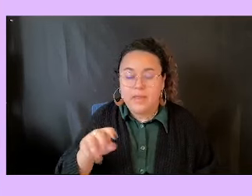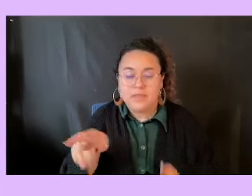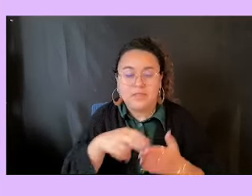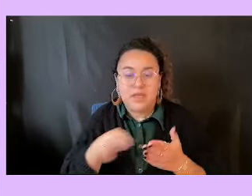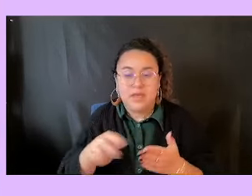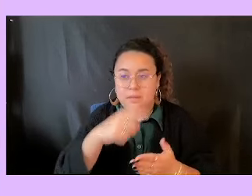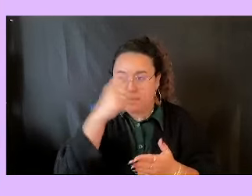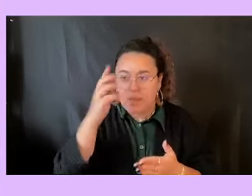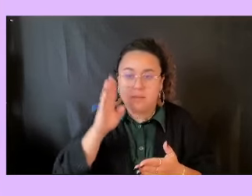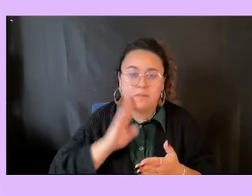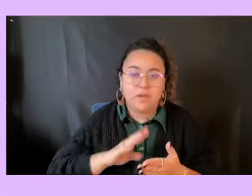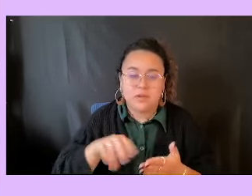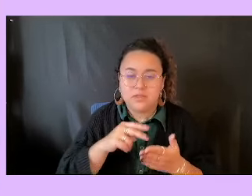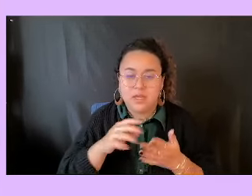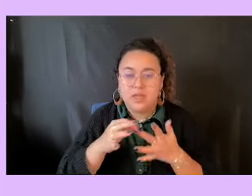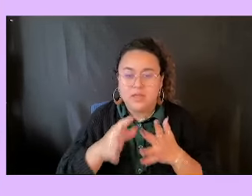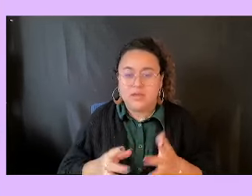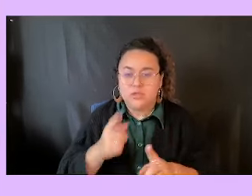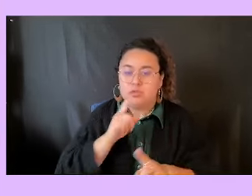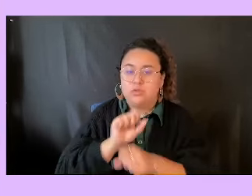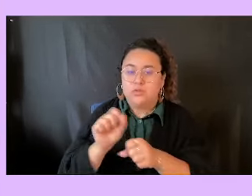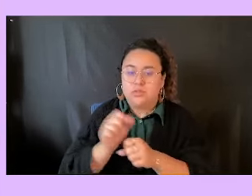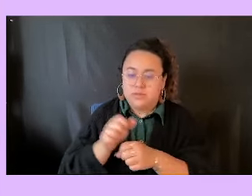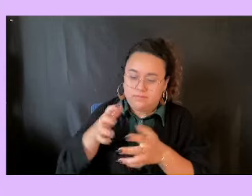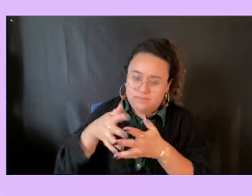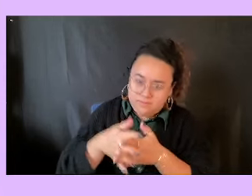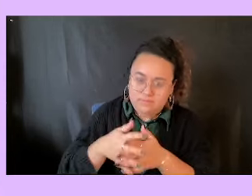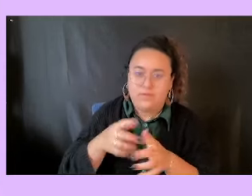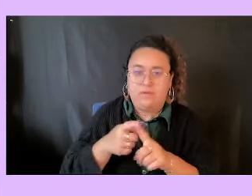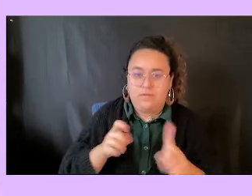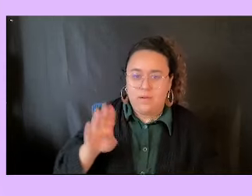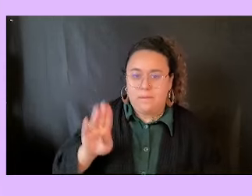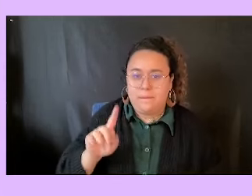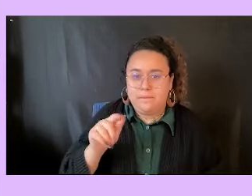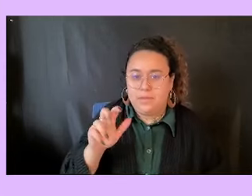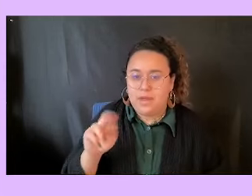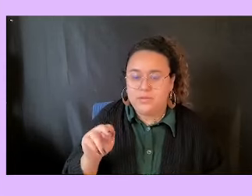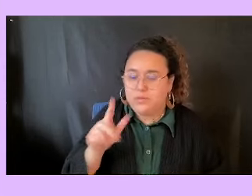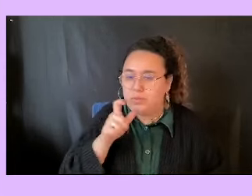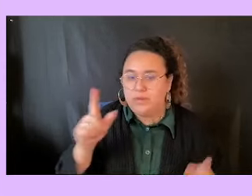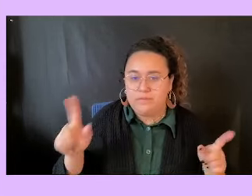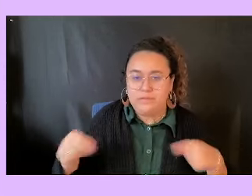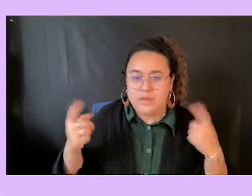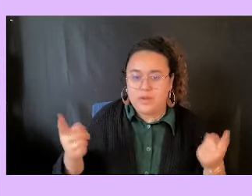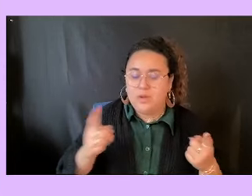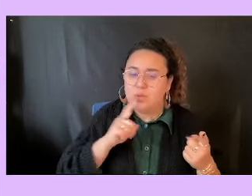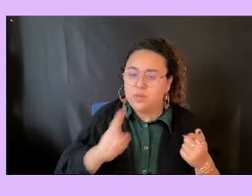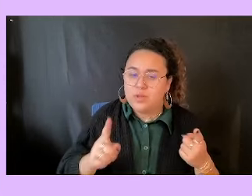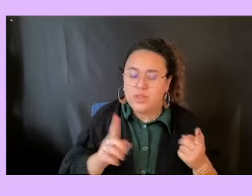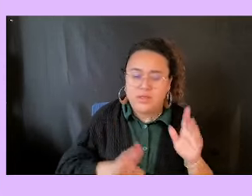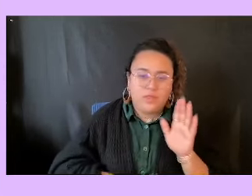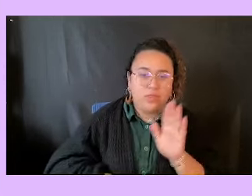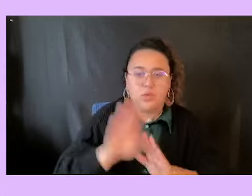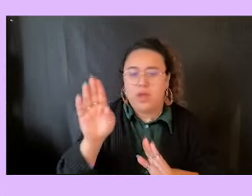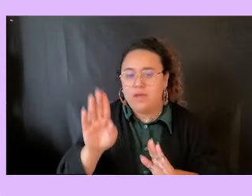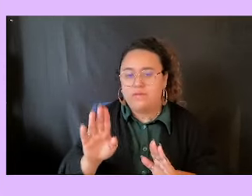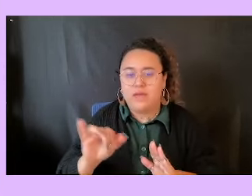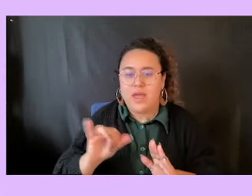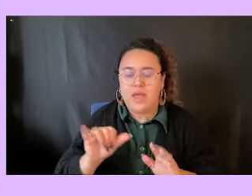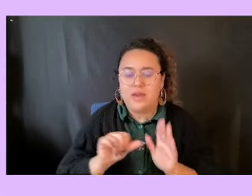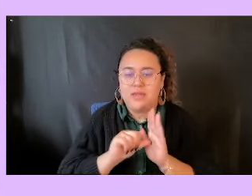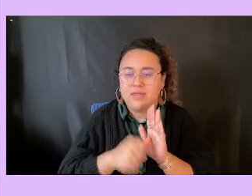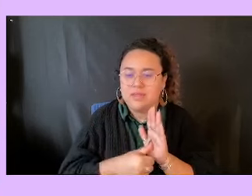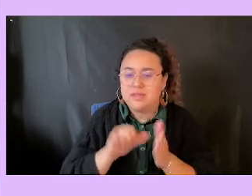who are from Boston, who have been just really thriving and insisting